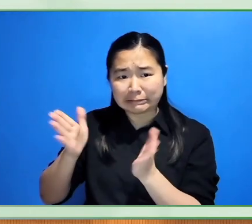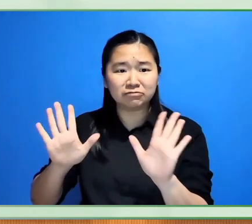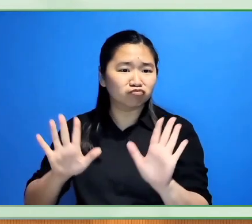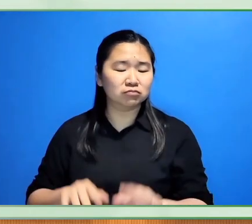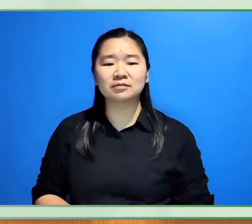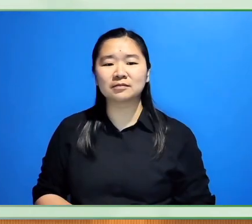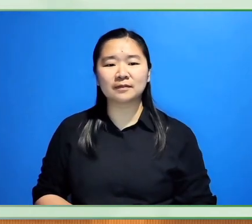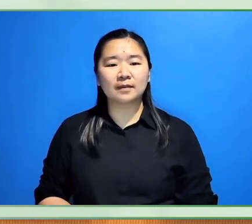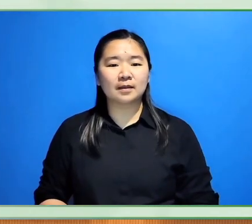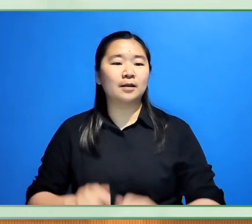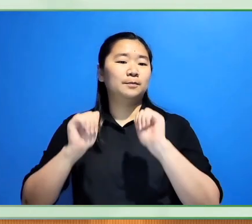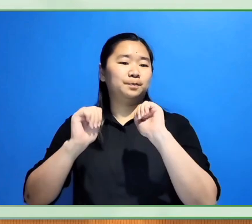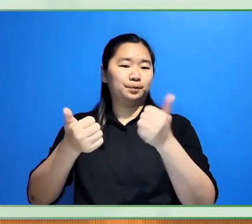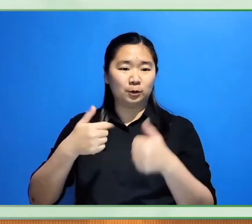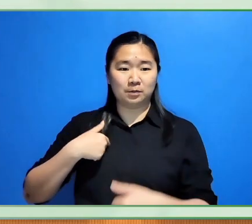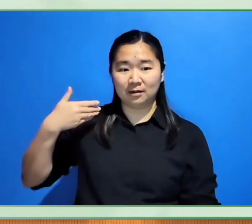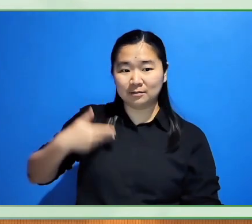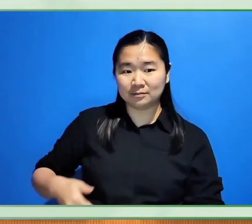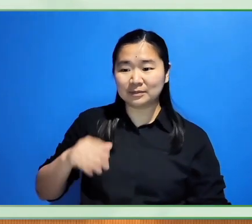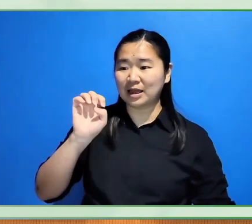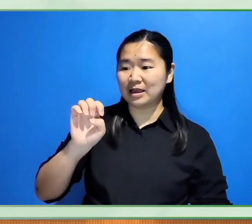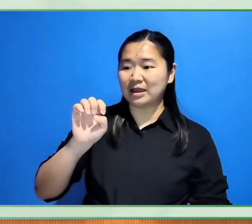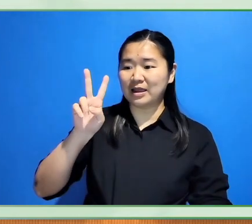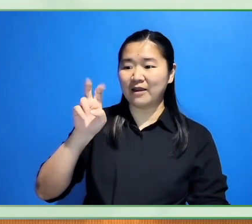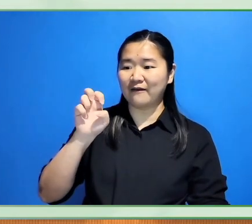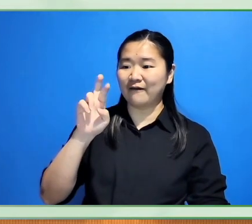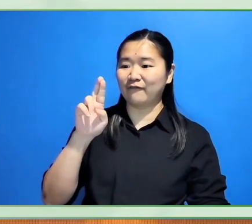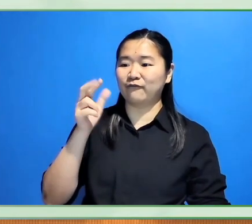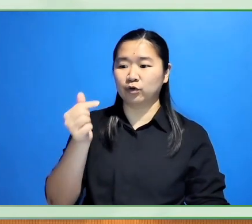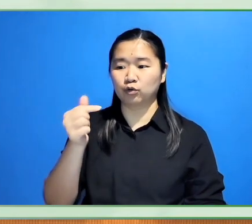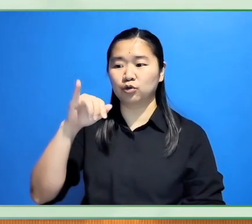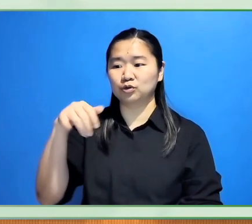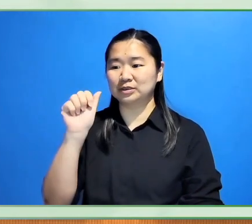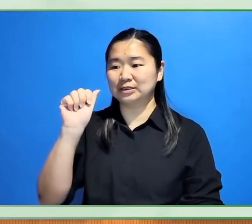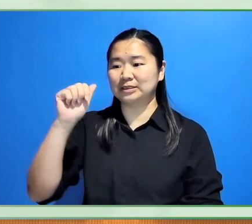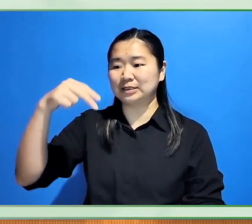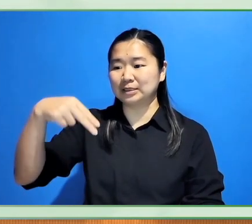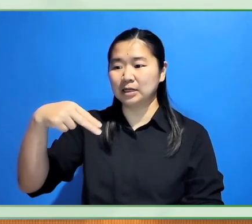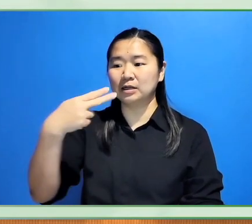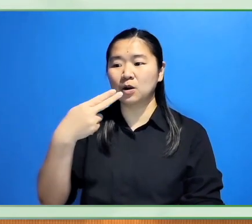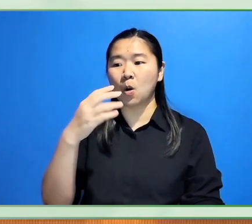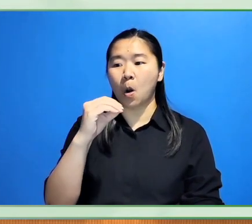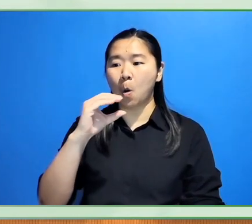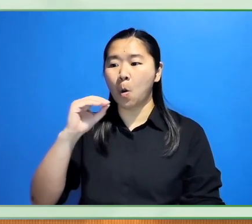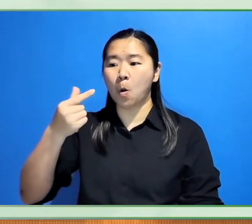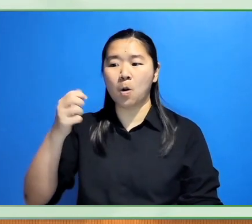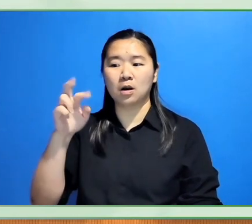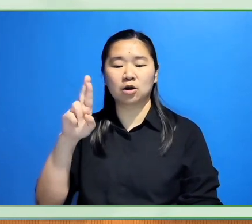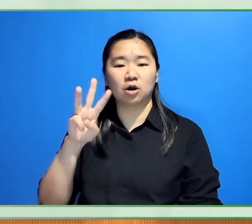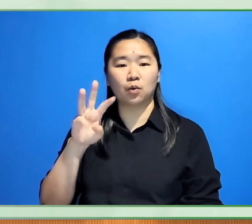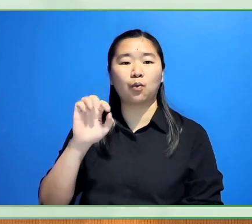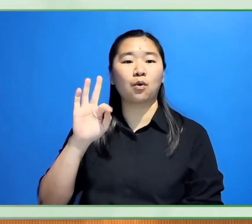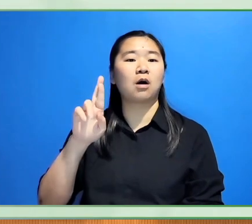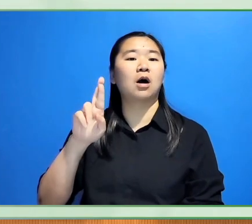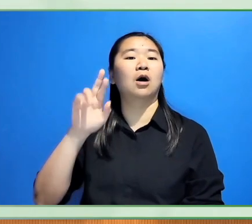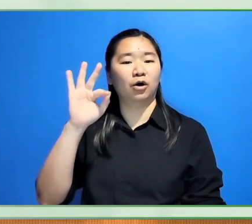Secretary General of the Global Alliance of Assistive Technology Organizations, GATO. And I also happen to be